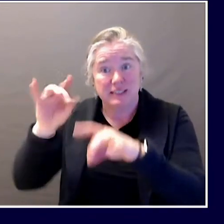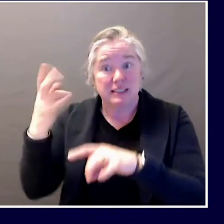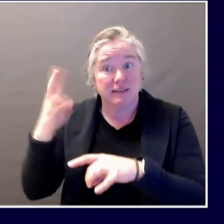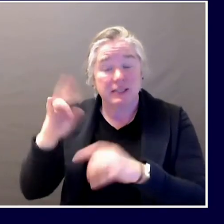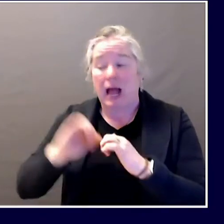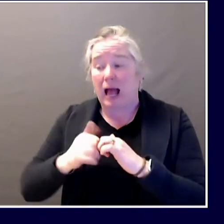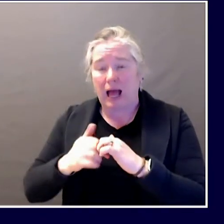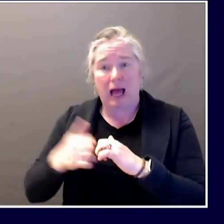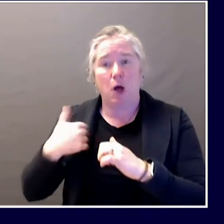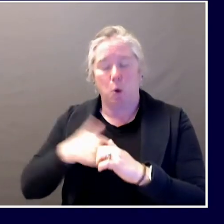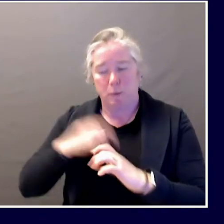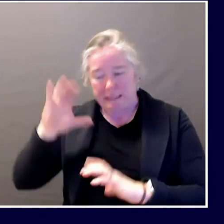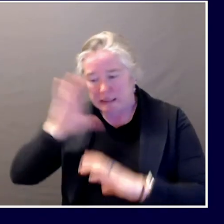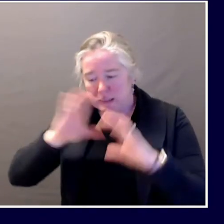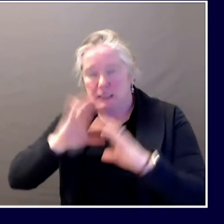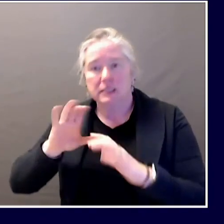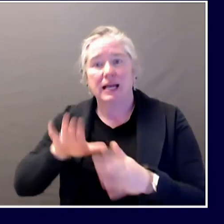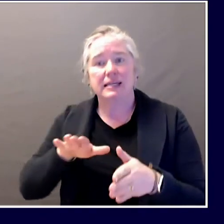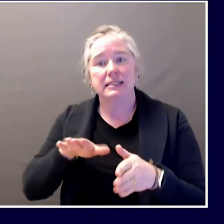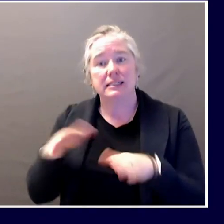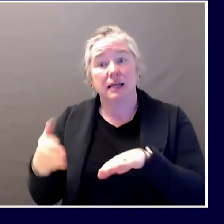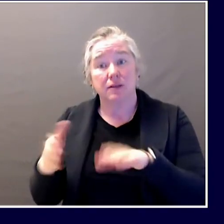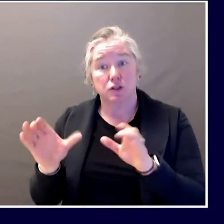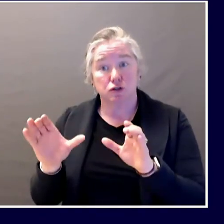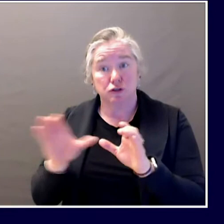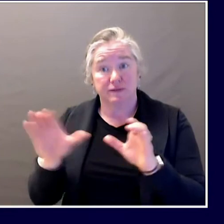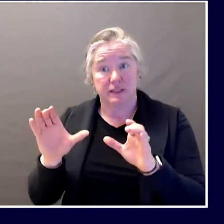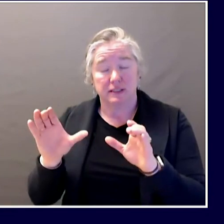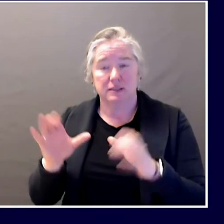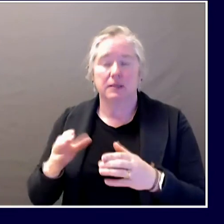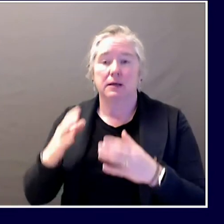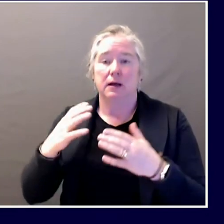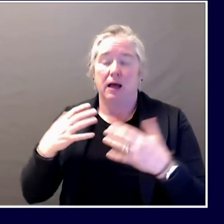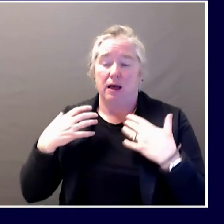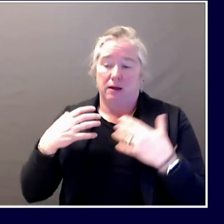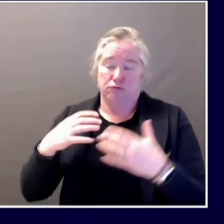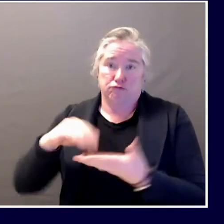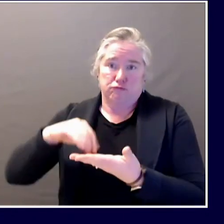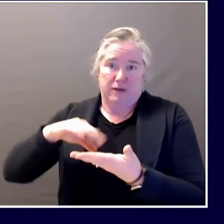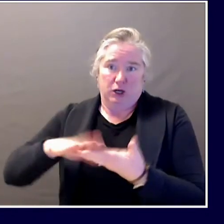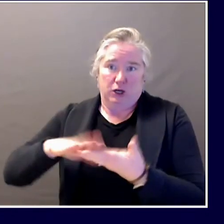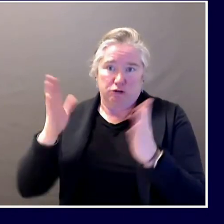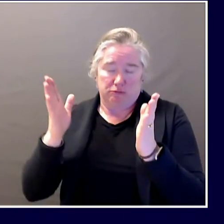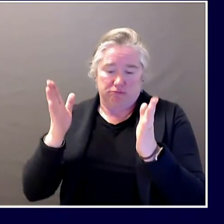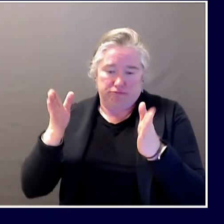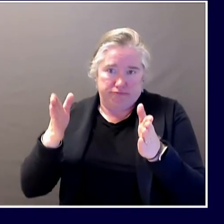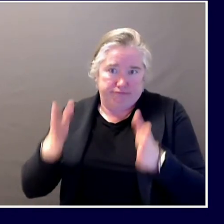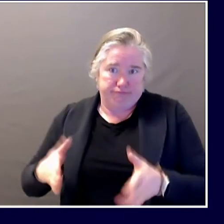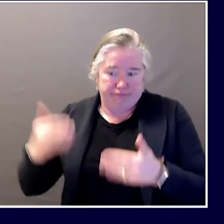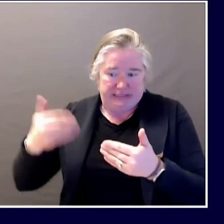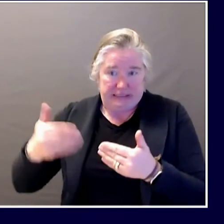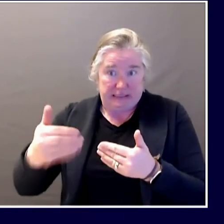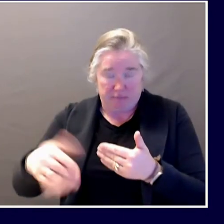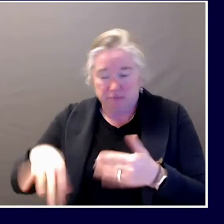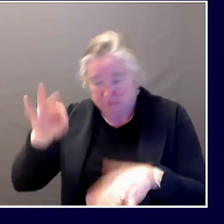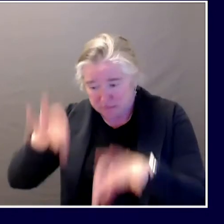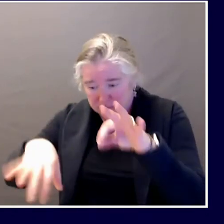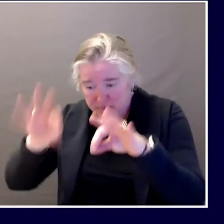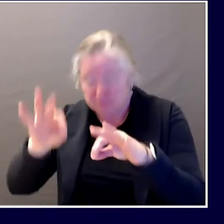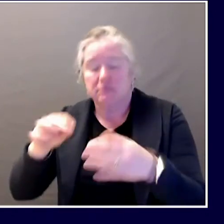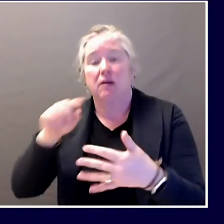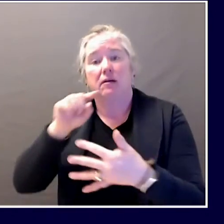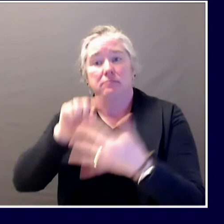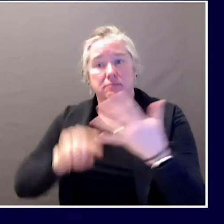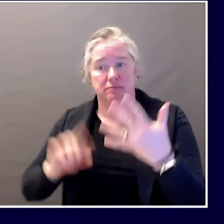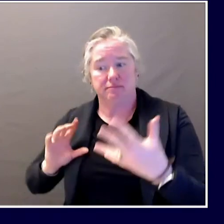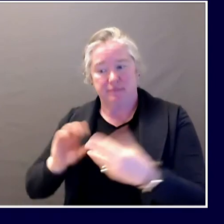vital records system to look for individuals whose healthcare providers have determined that COVID-19 was